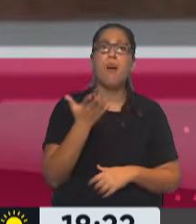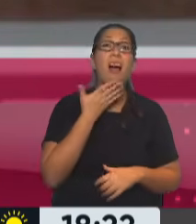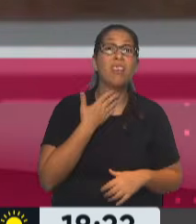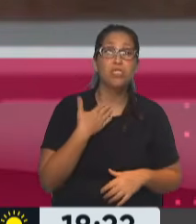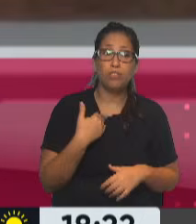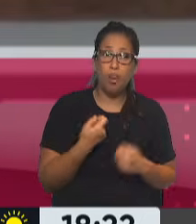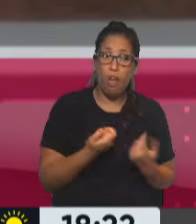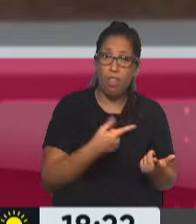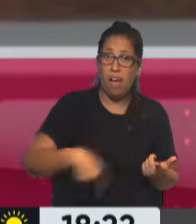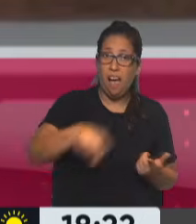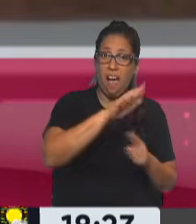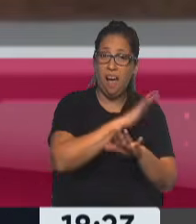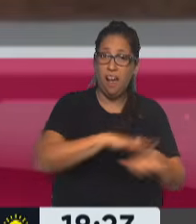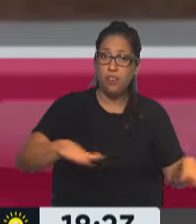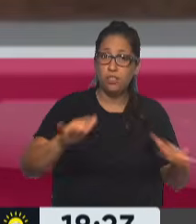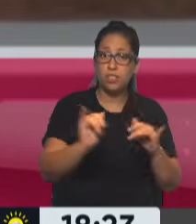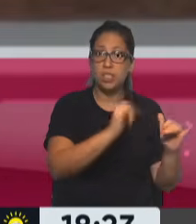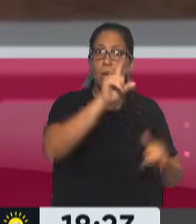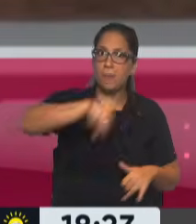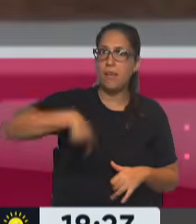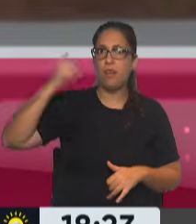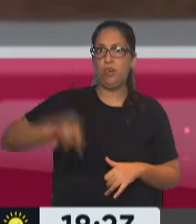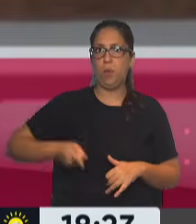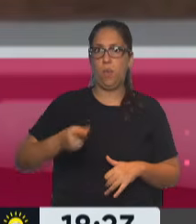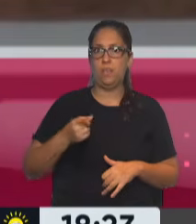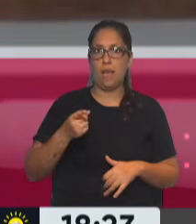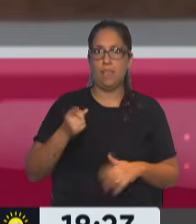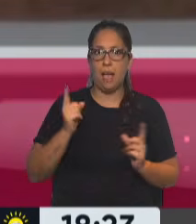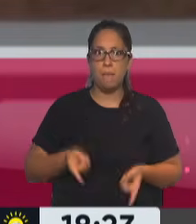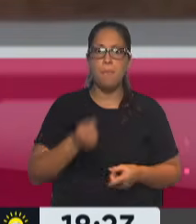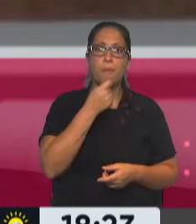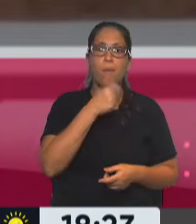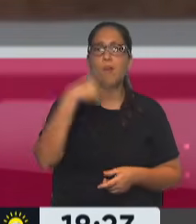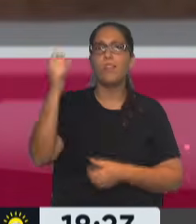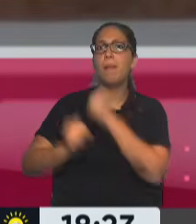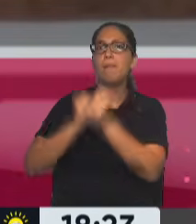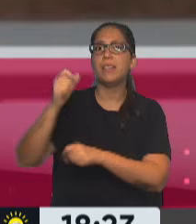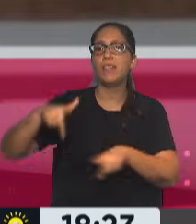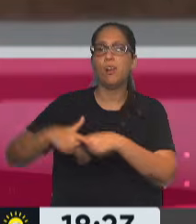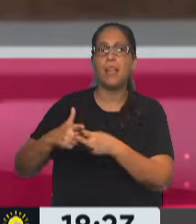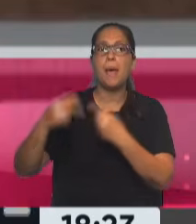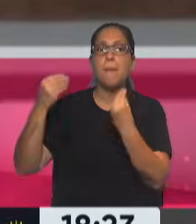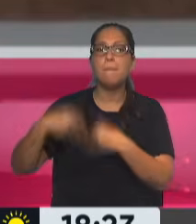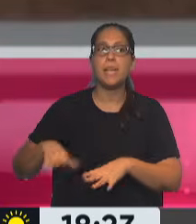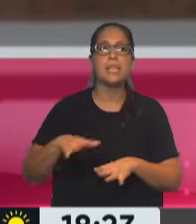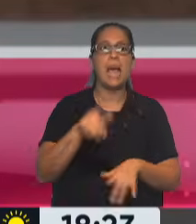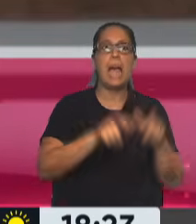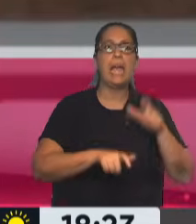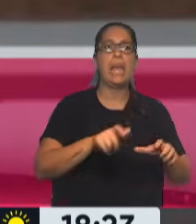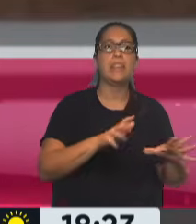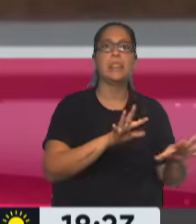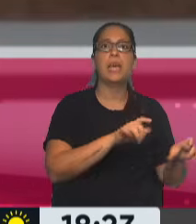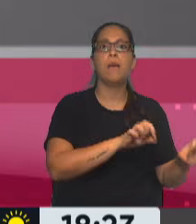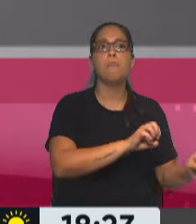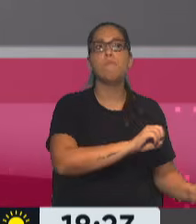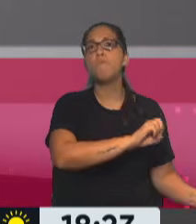it's the consequences of those addictions. And so, for example, you see these tech companies, whenever another tech company starts